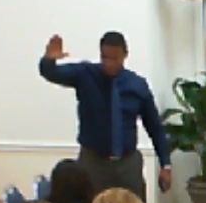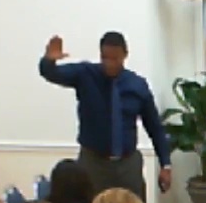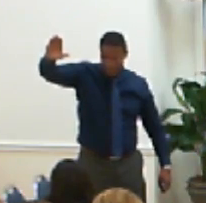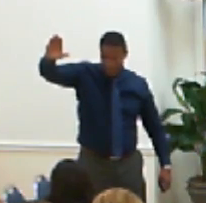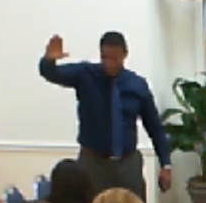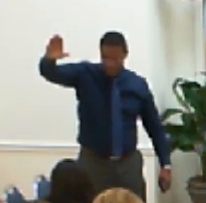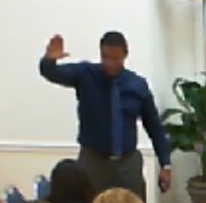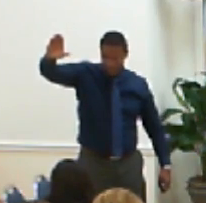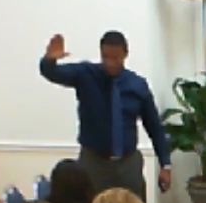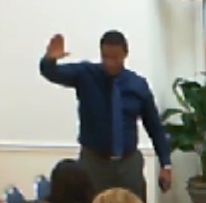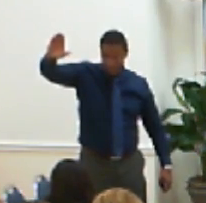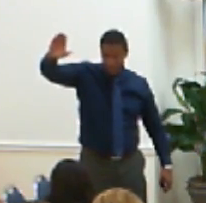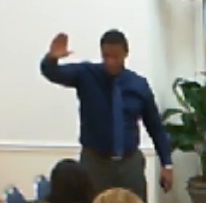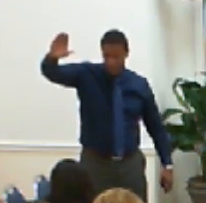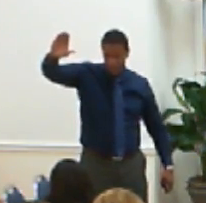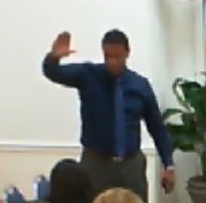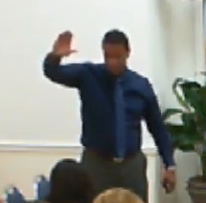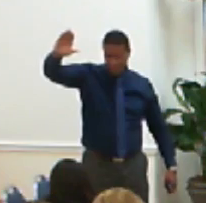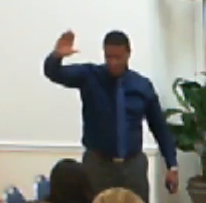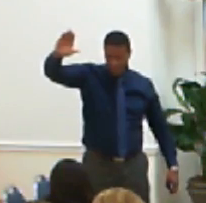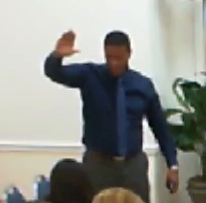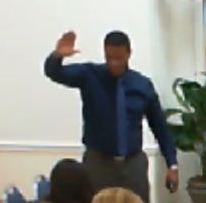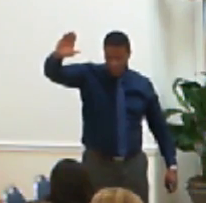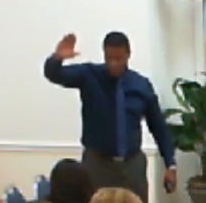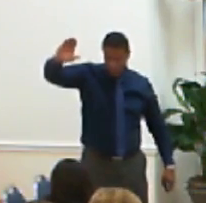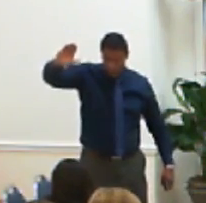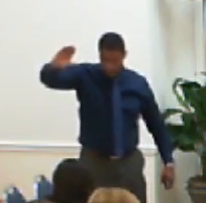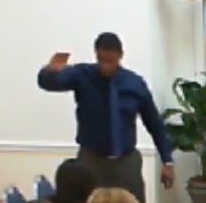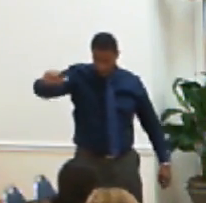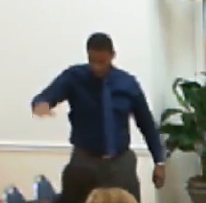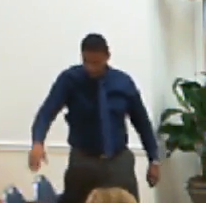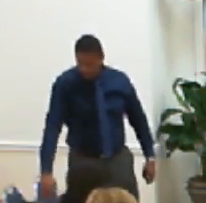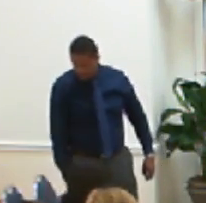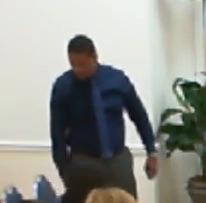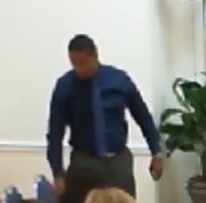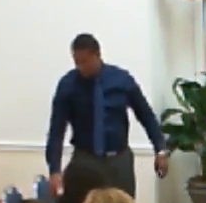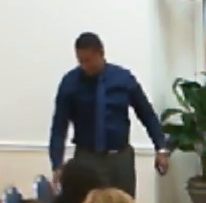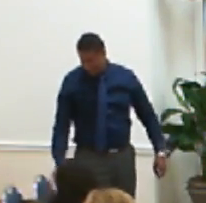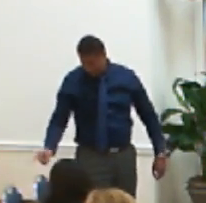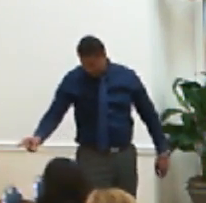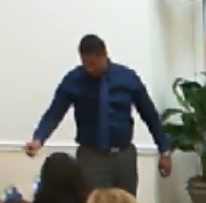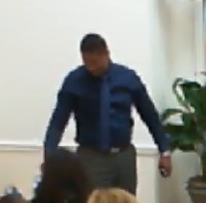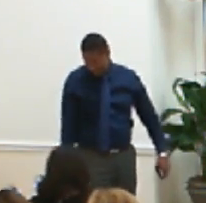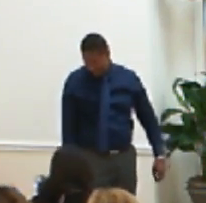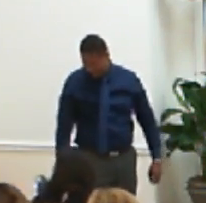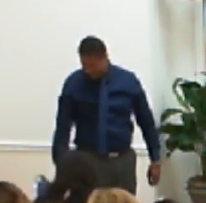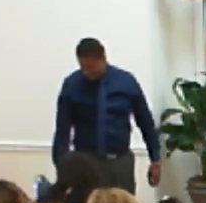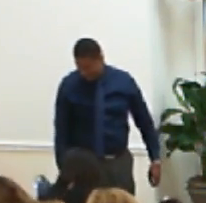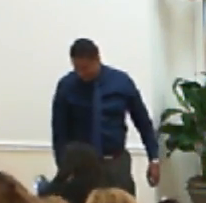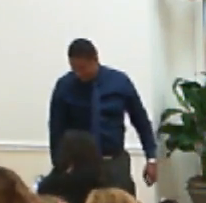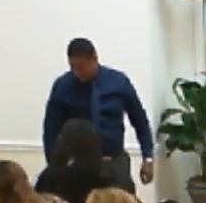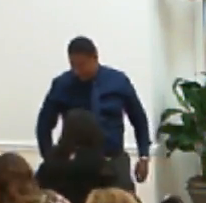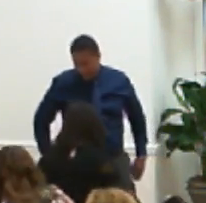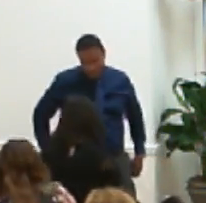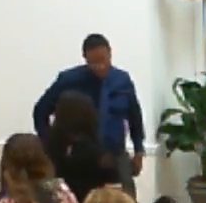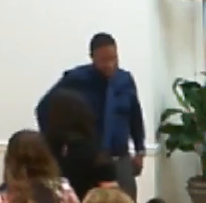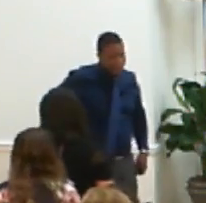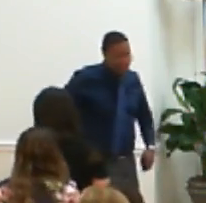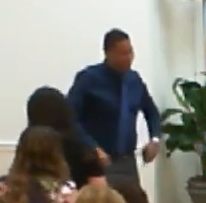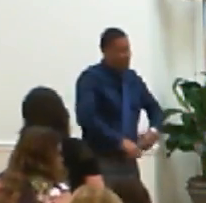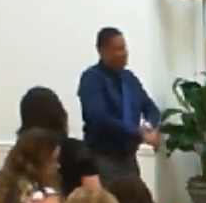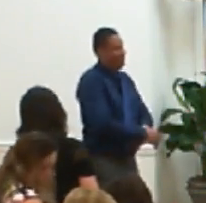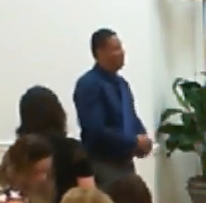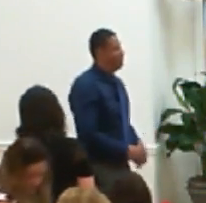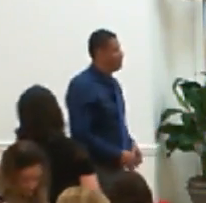abençoa os teus filhinhos nas escolas, todos os momentos da vida deles, em nome de Jesus. Let's have a word of praise